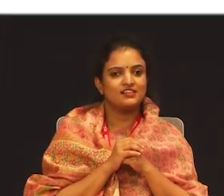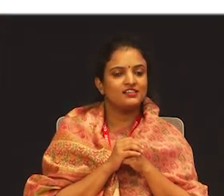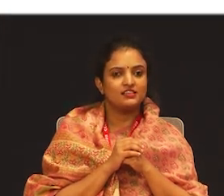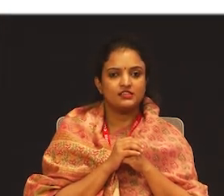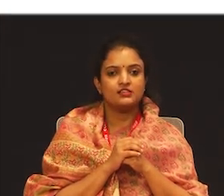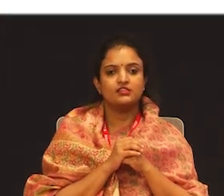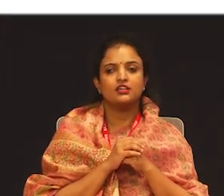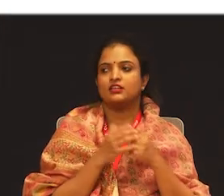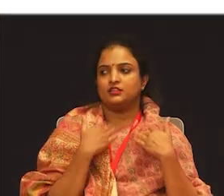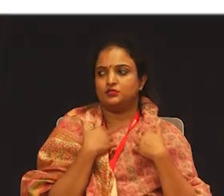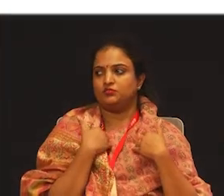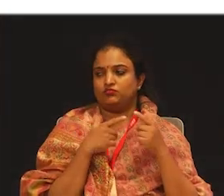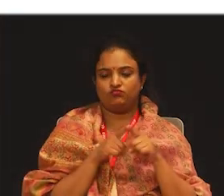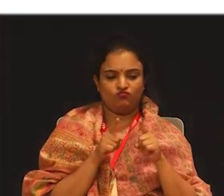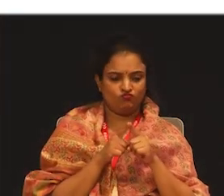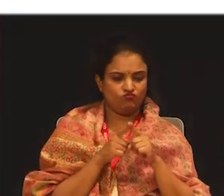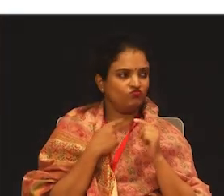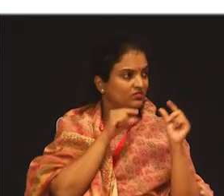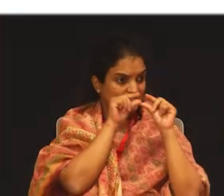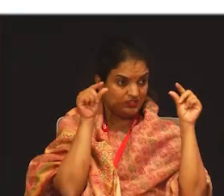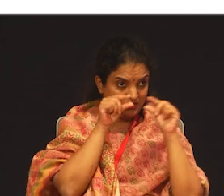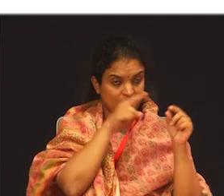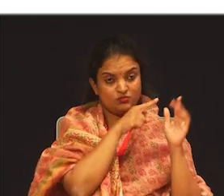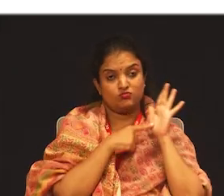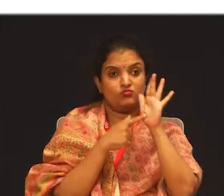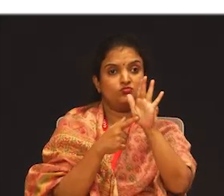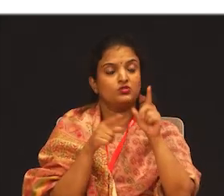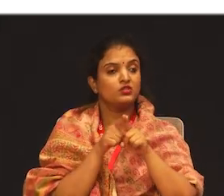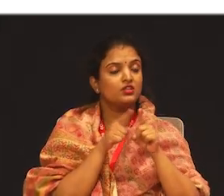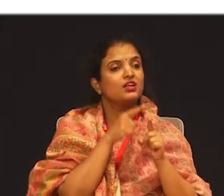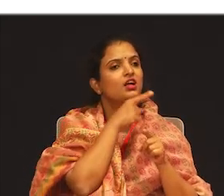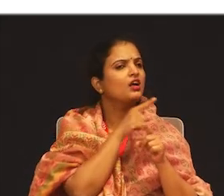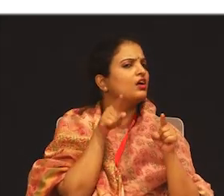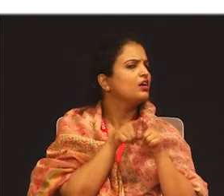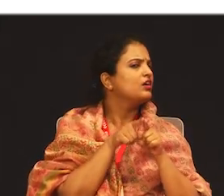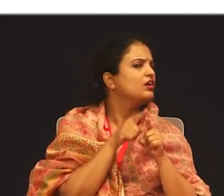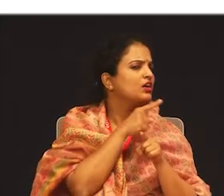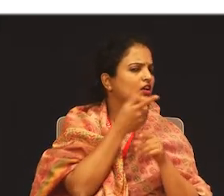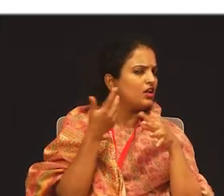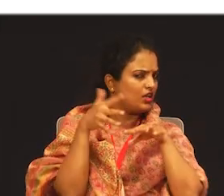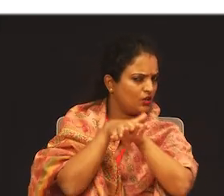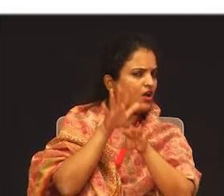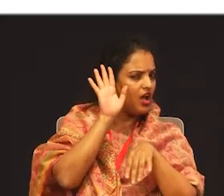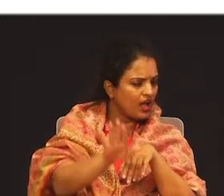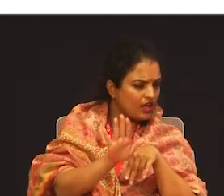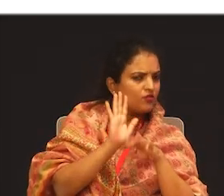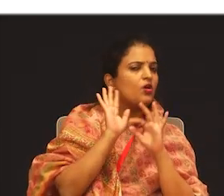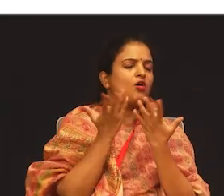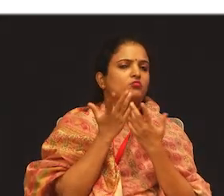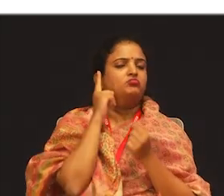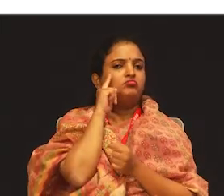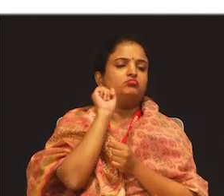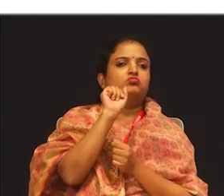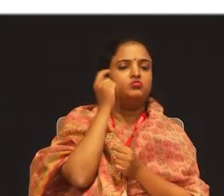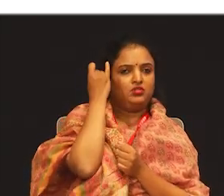So I'll show you some statements, and we'll see whether it is inclusion in education or